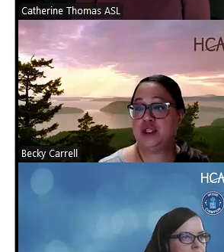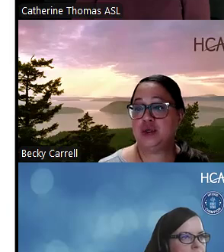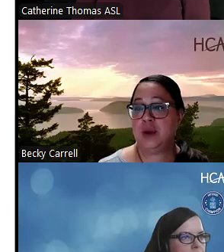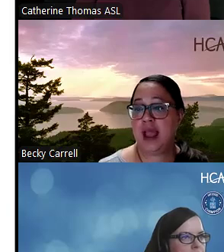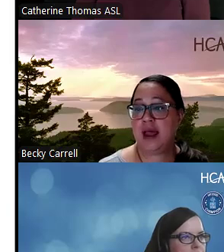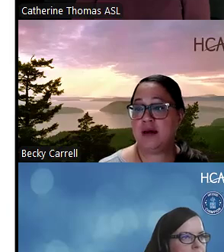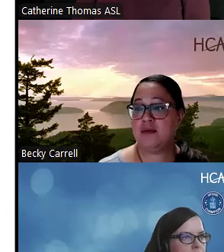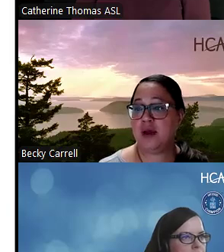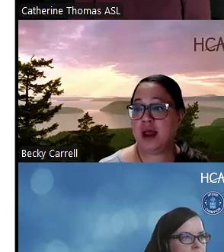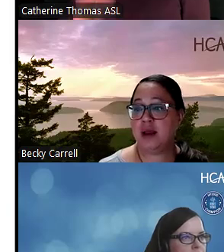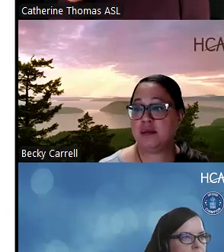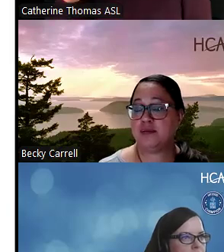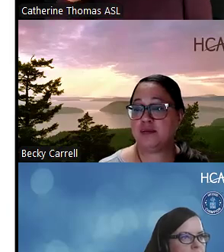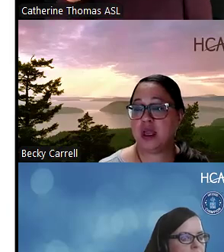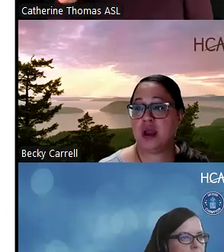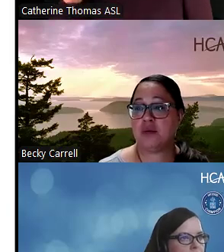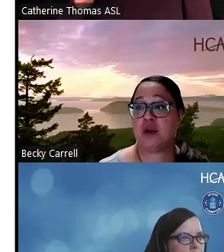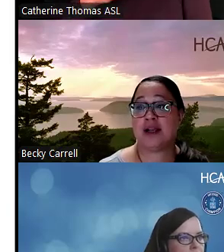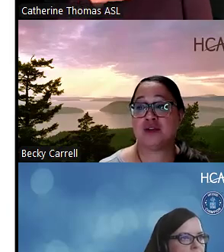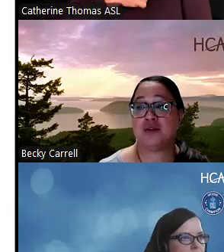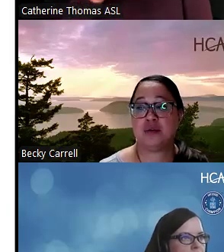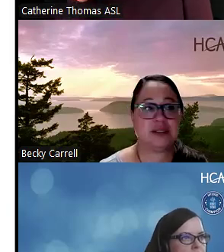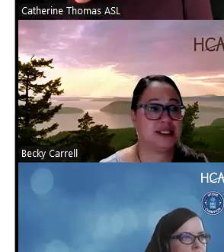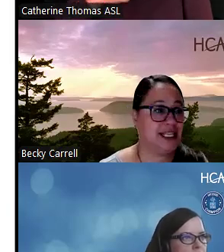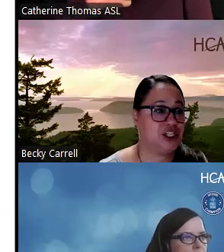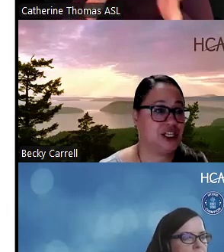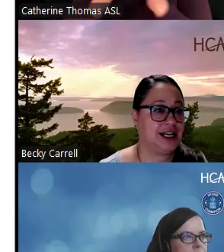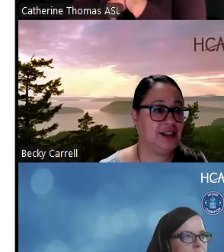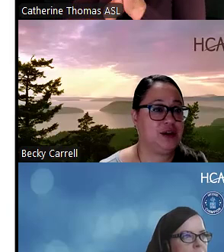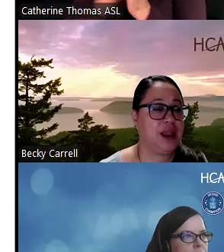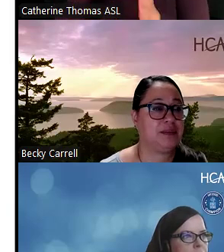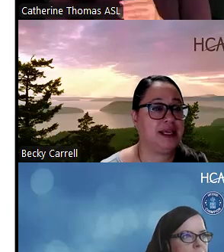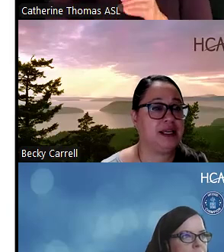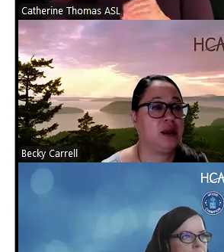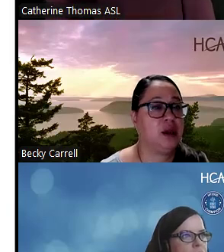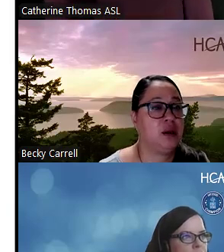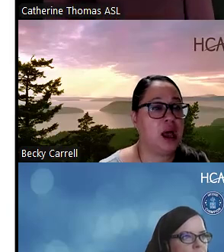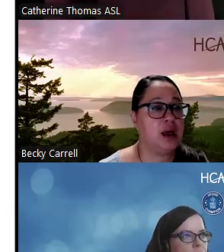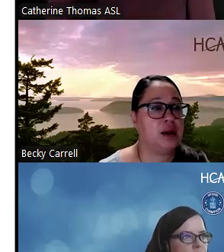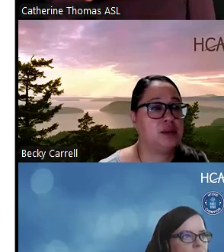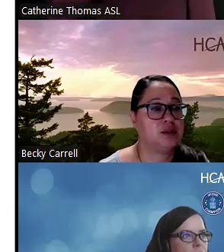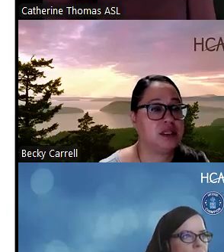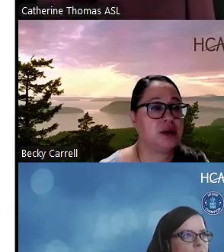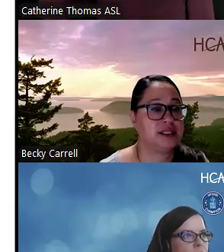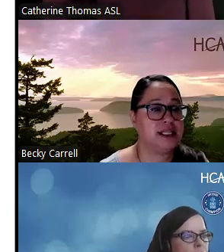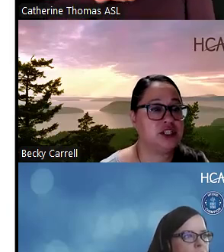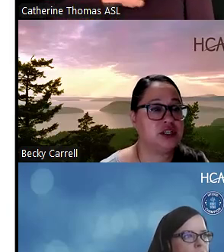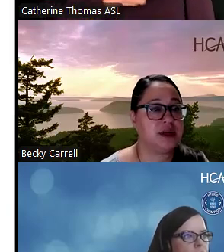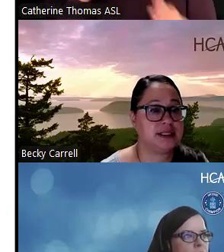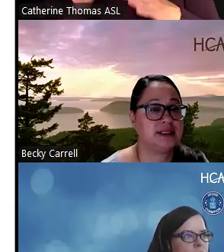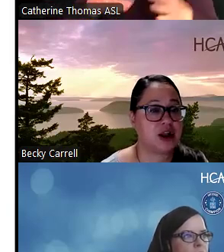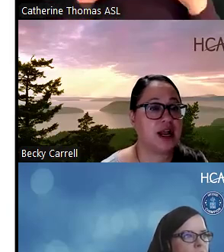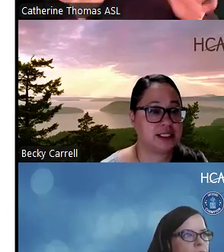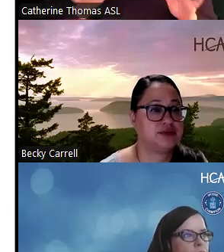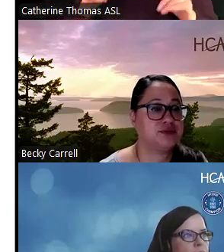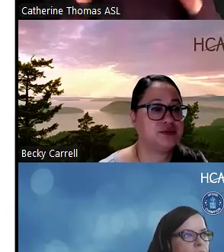we do have a request for the presentation, and I think we had planned on posting the presentation around.